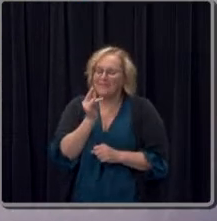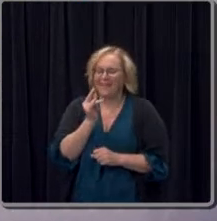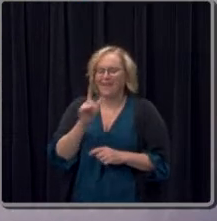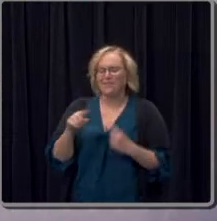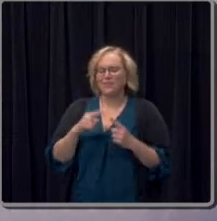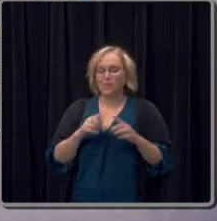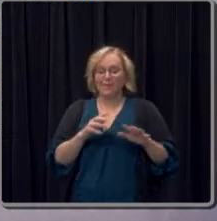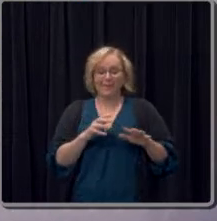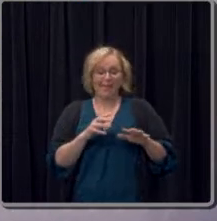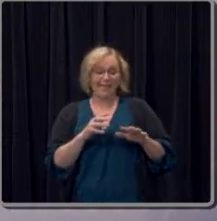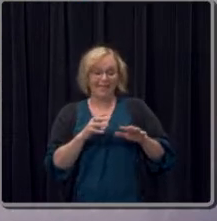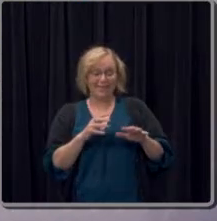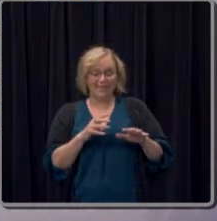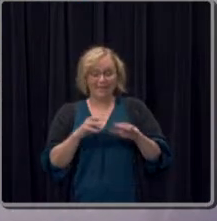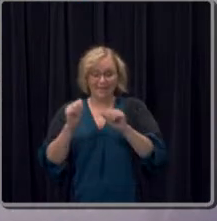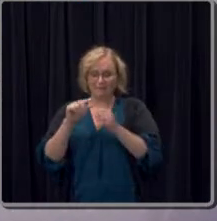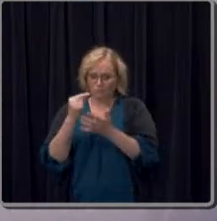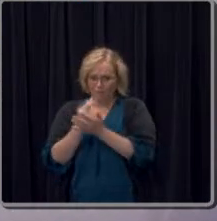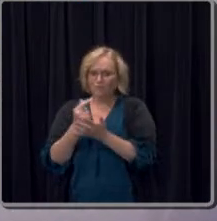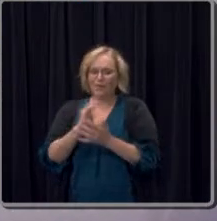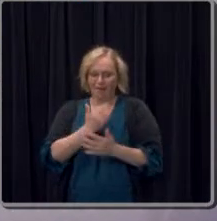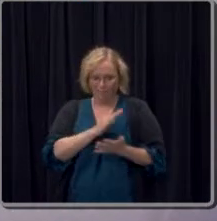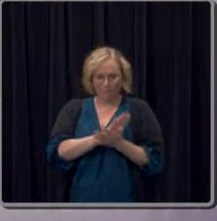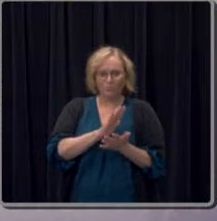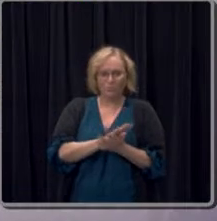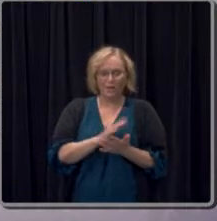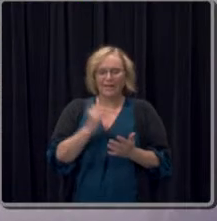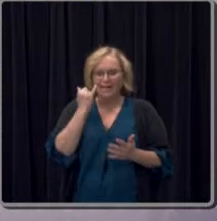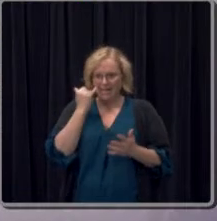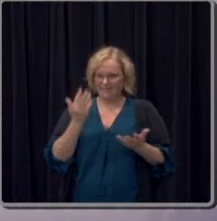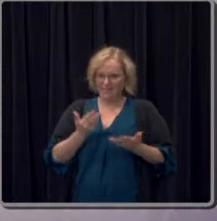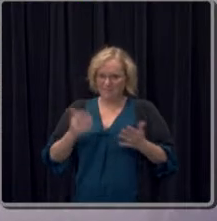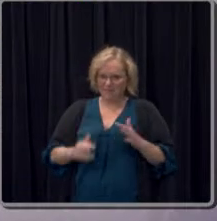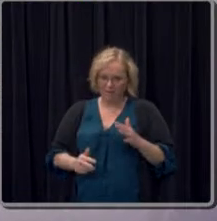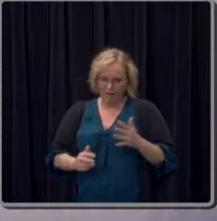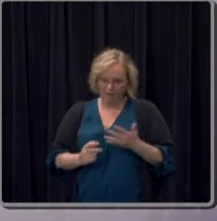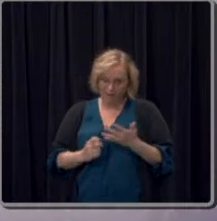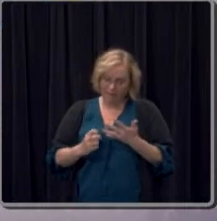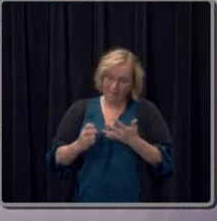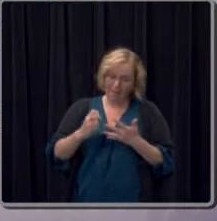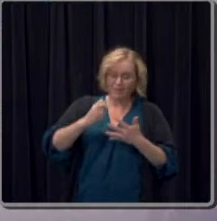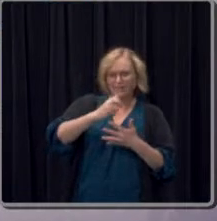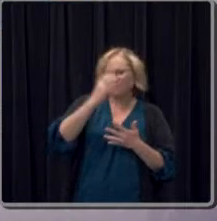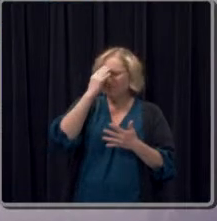Central, and if they've been here through every year, that they know all the opportunities that are out there for them.